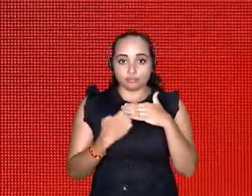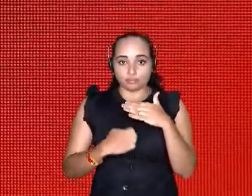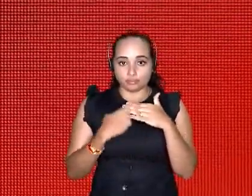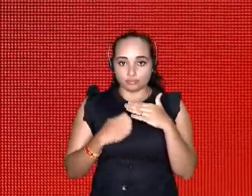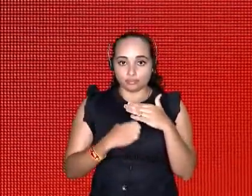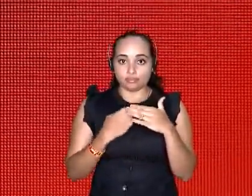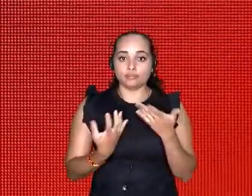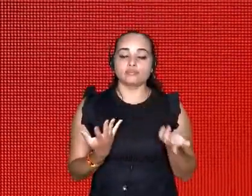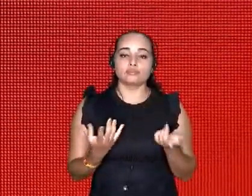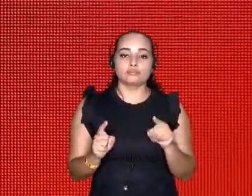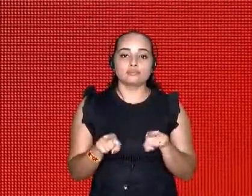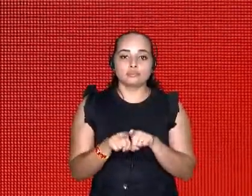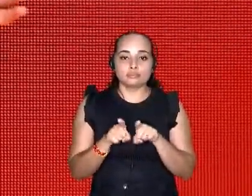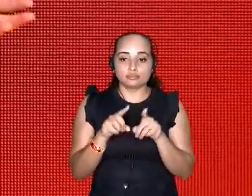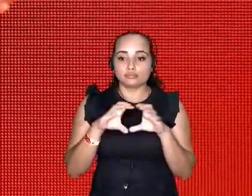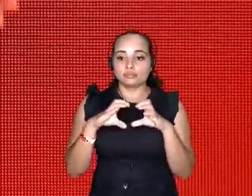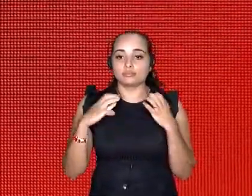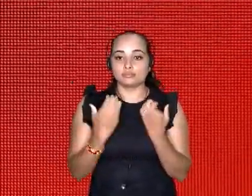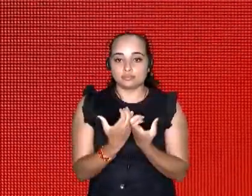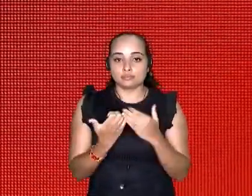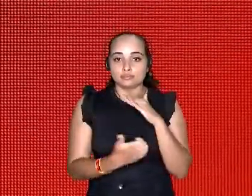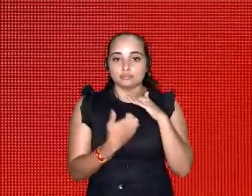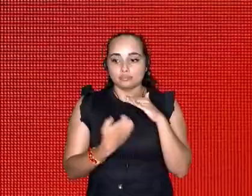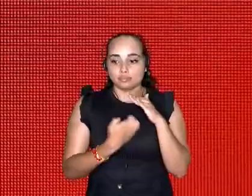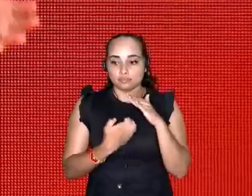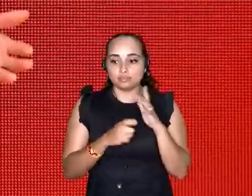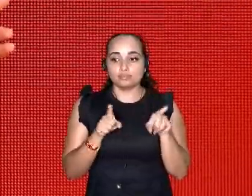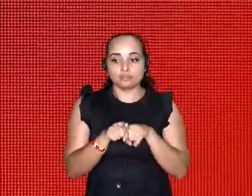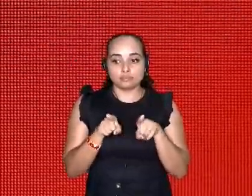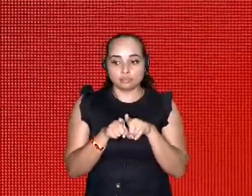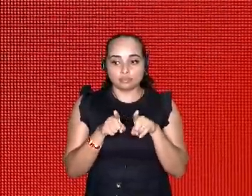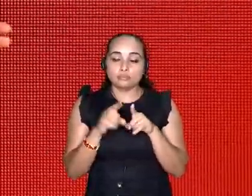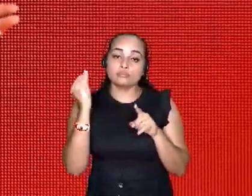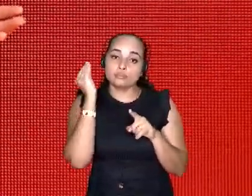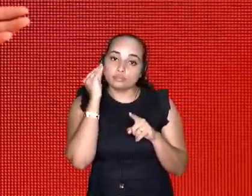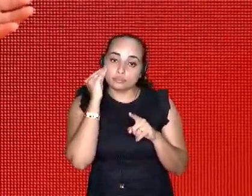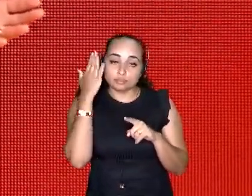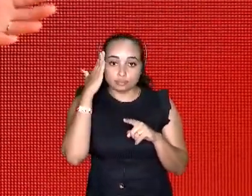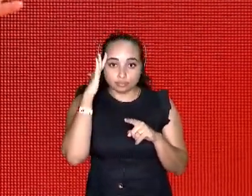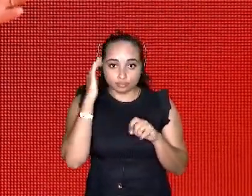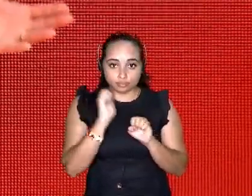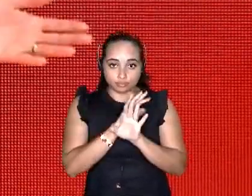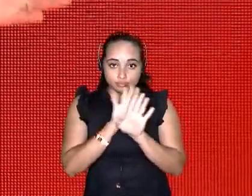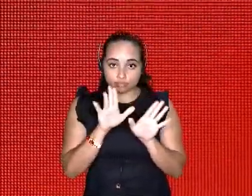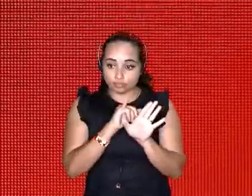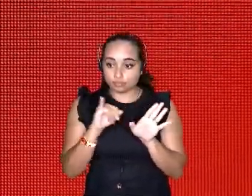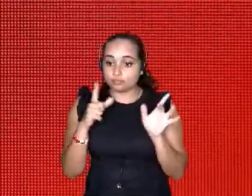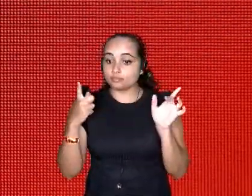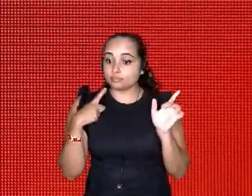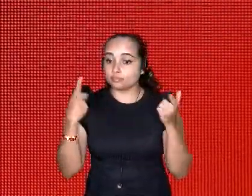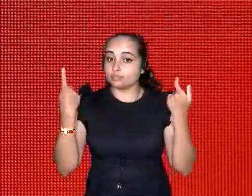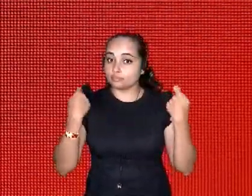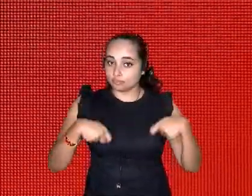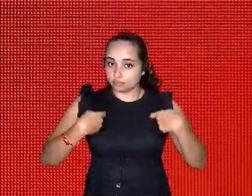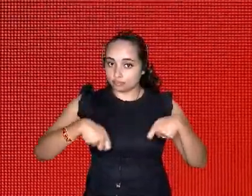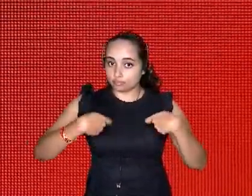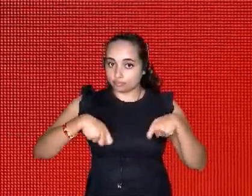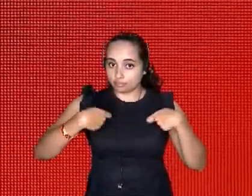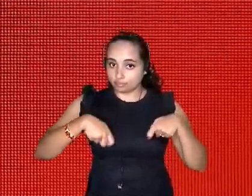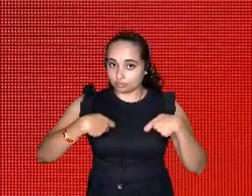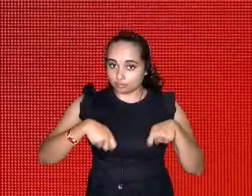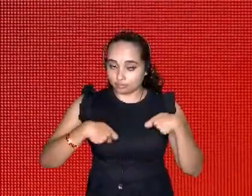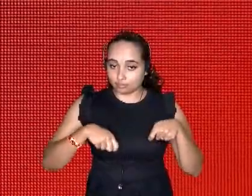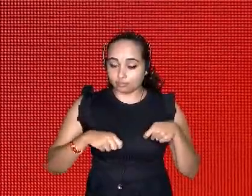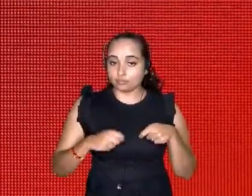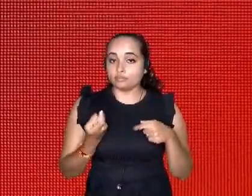business community, in order to figure out whether there was really a necessity to adhere completely to the arm's length standard,